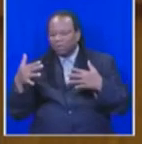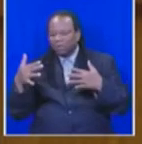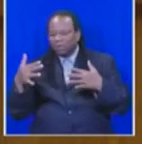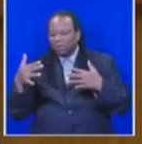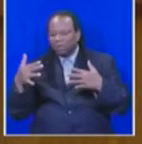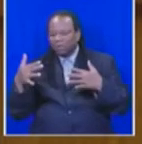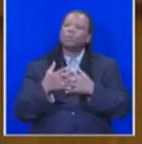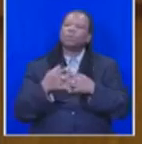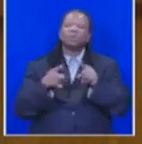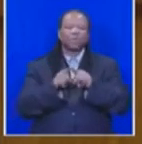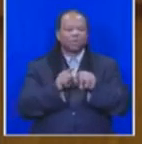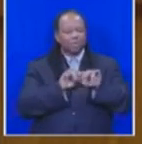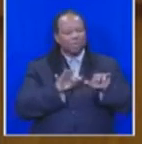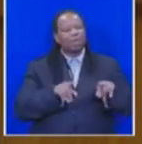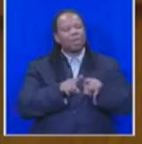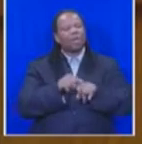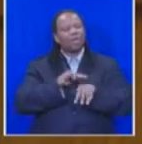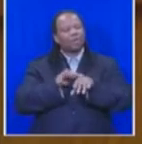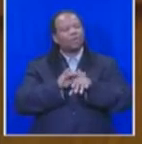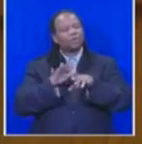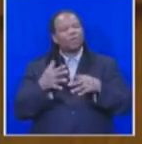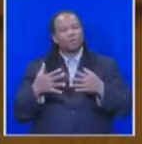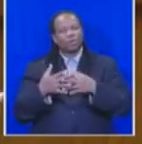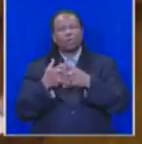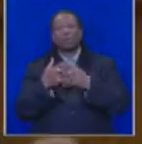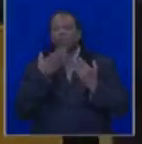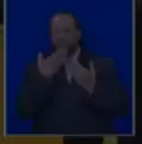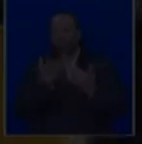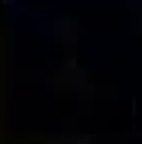people from different races stand together and united under God. Thank you. Thank you.